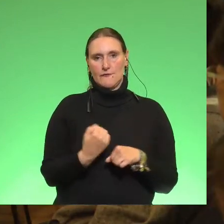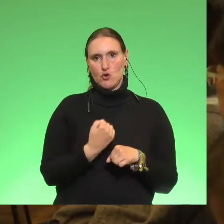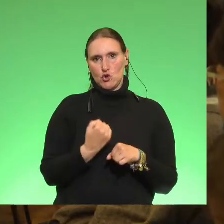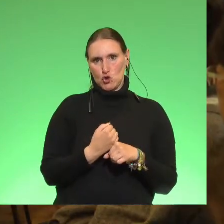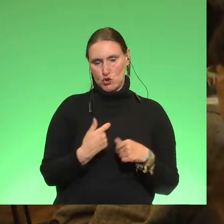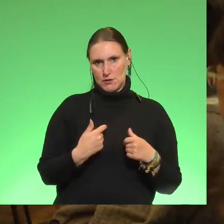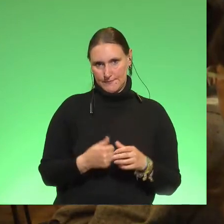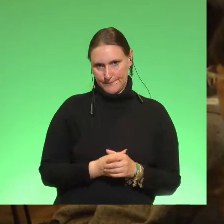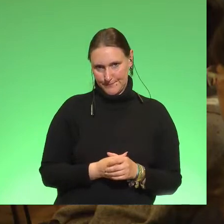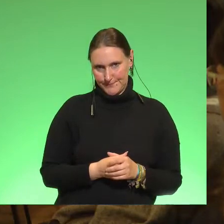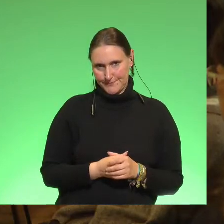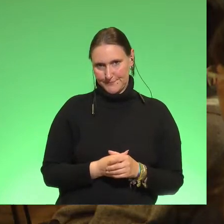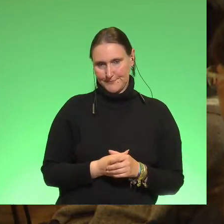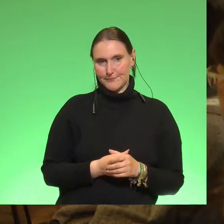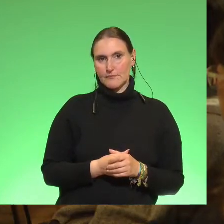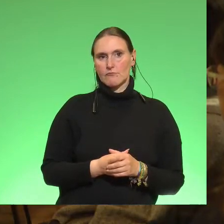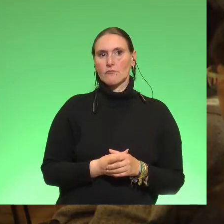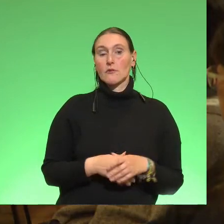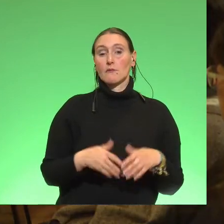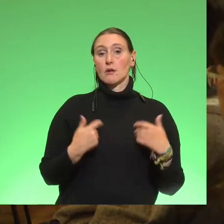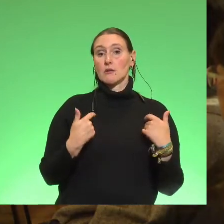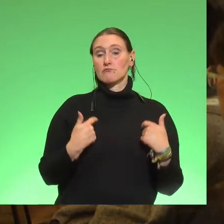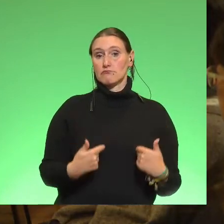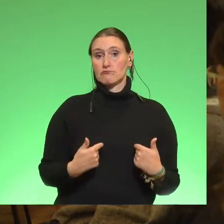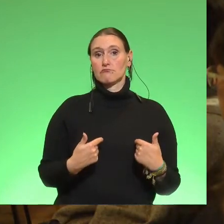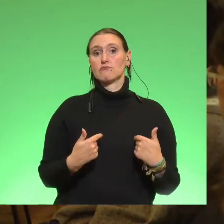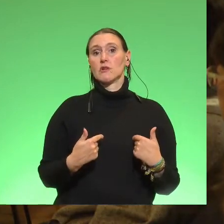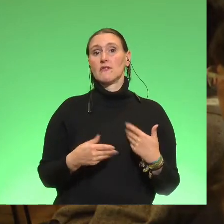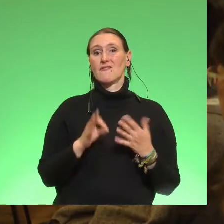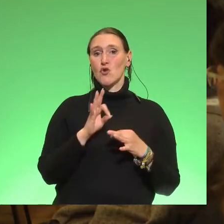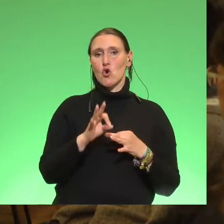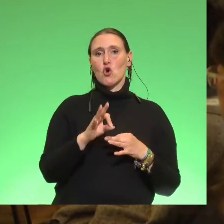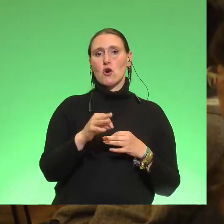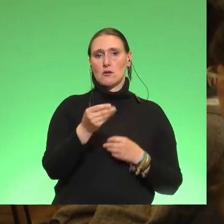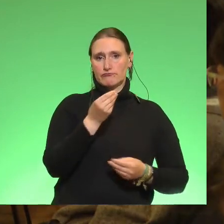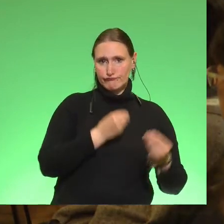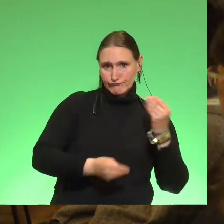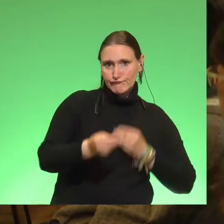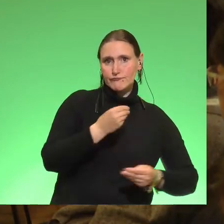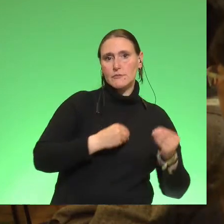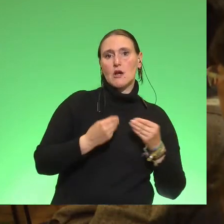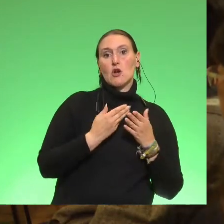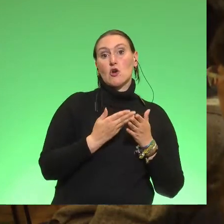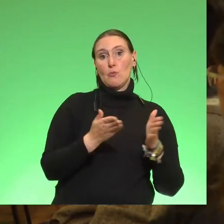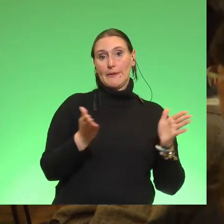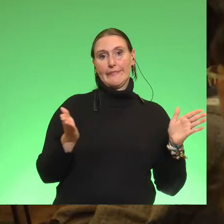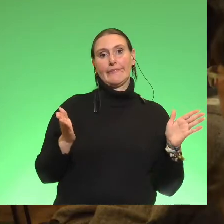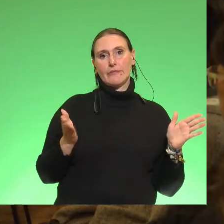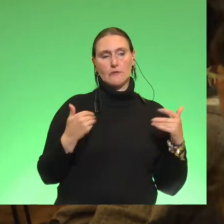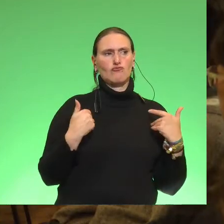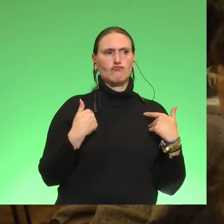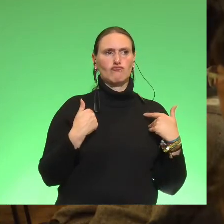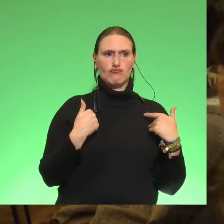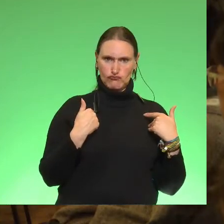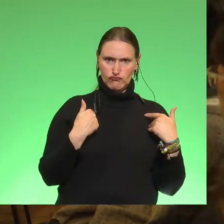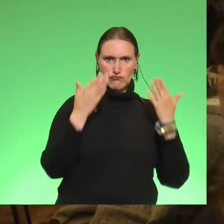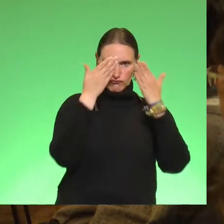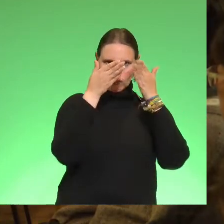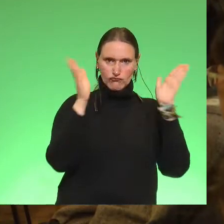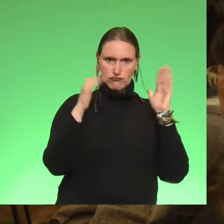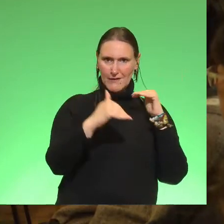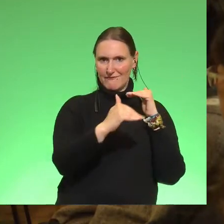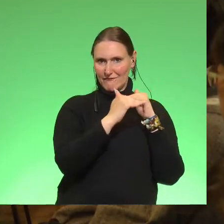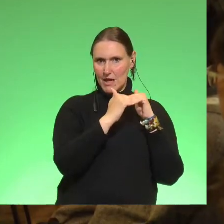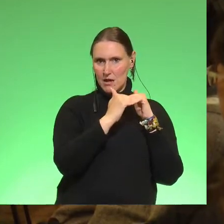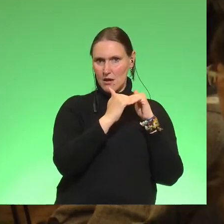be open to exchange and stay honesty and stay fair, even